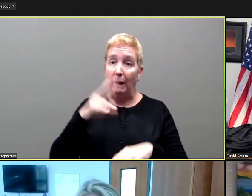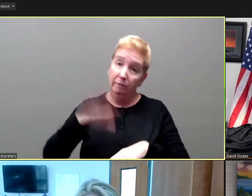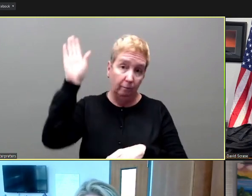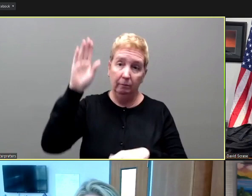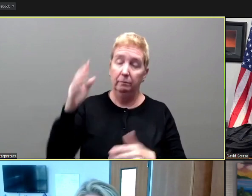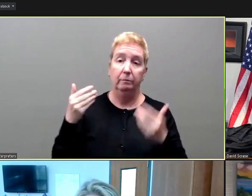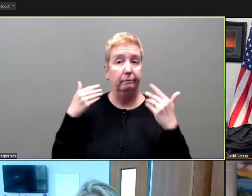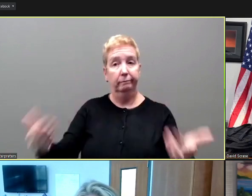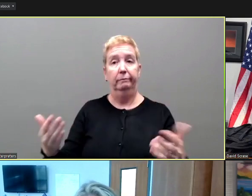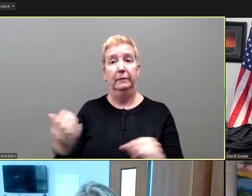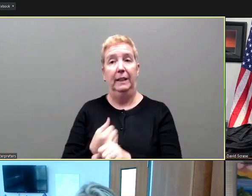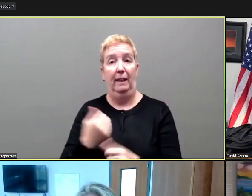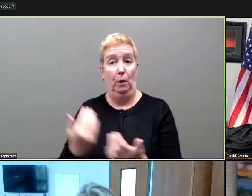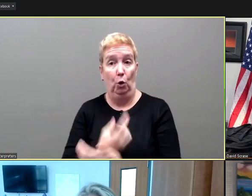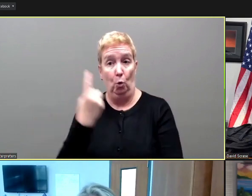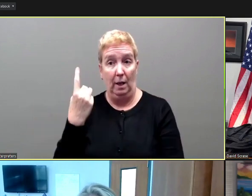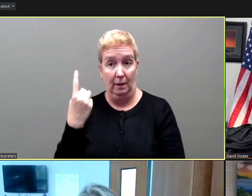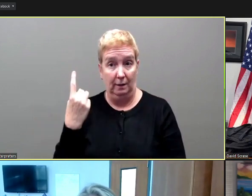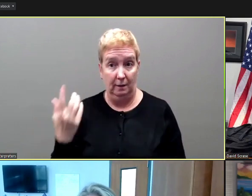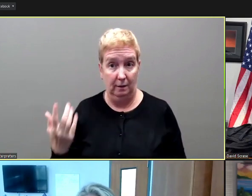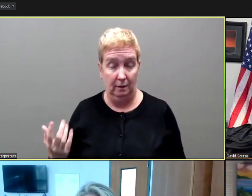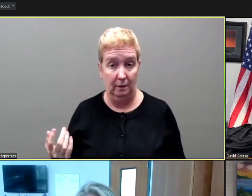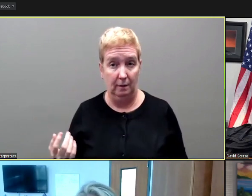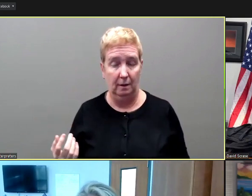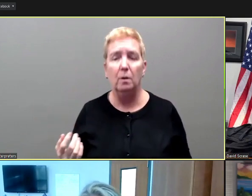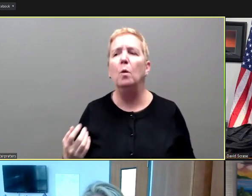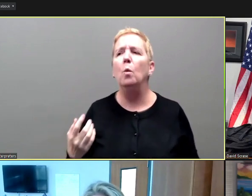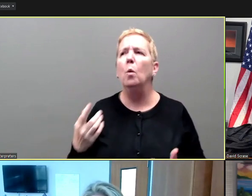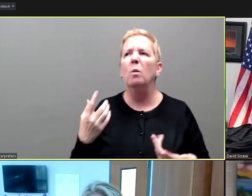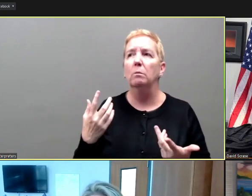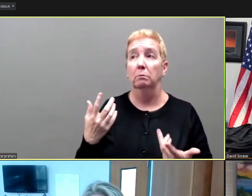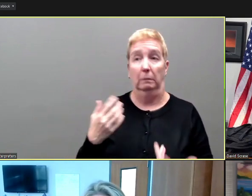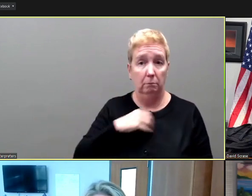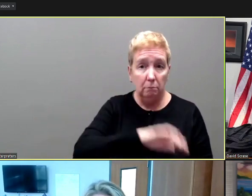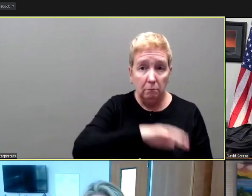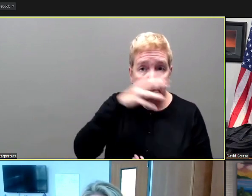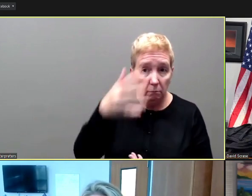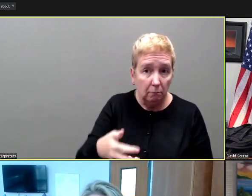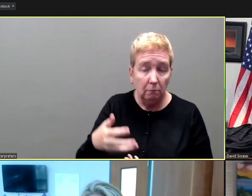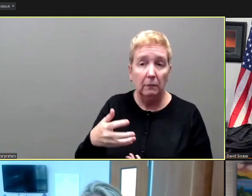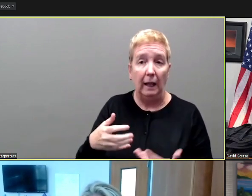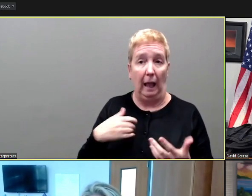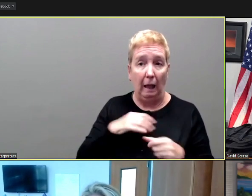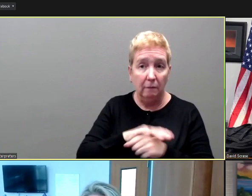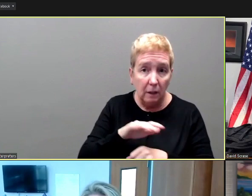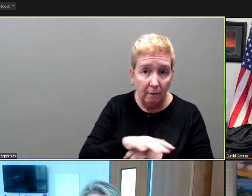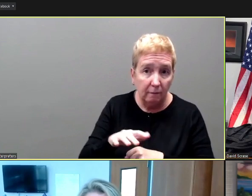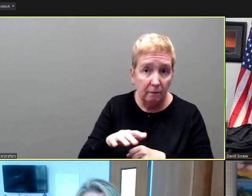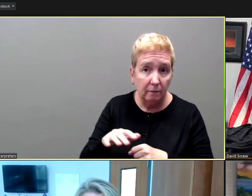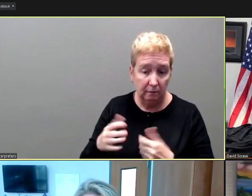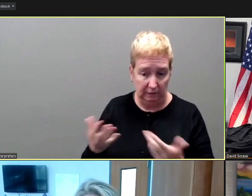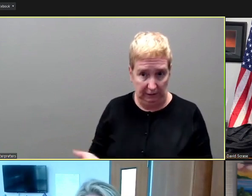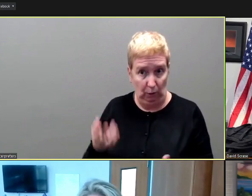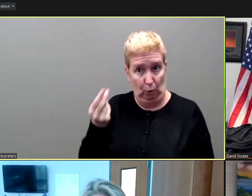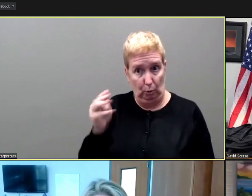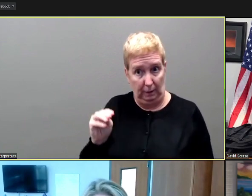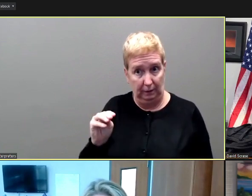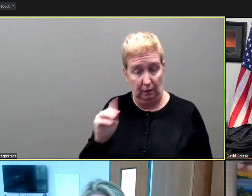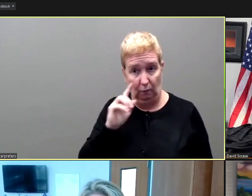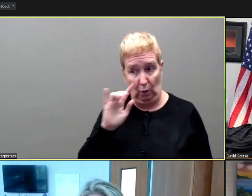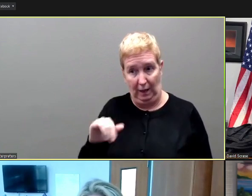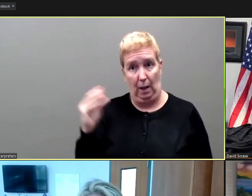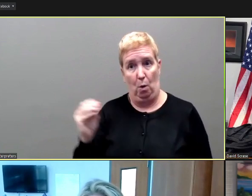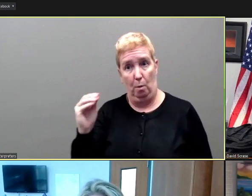that they can? And what's the supply or just the supply and demand like in the state right now for that shot?